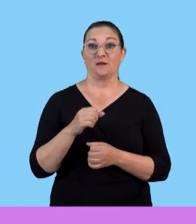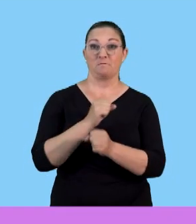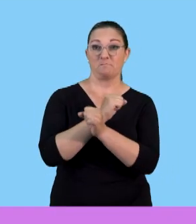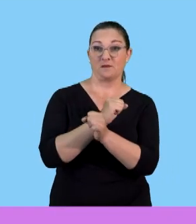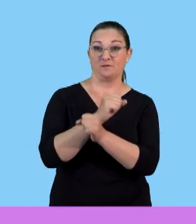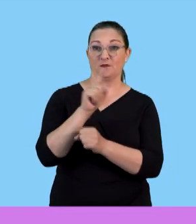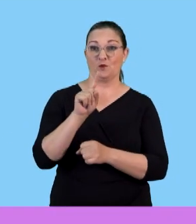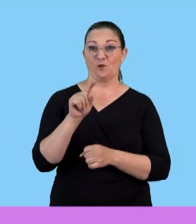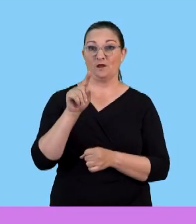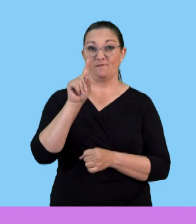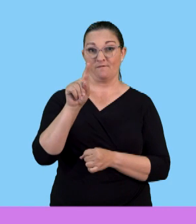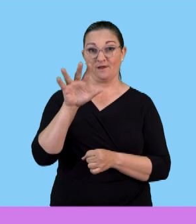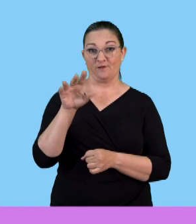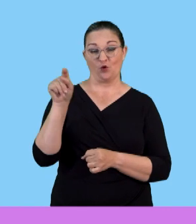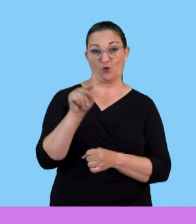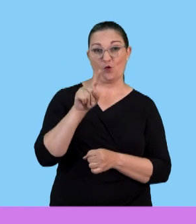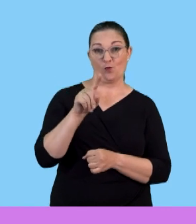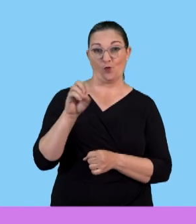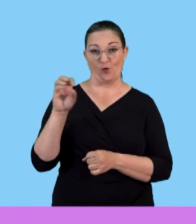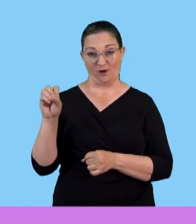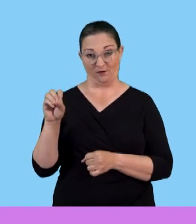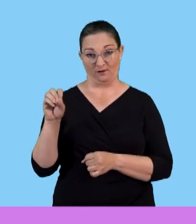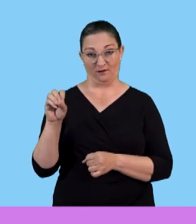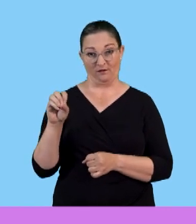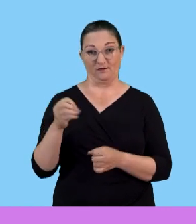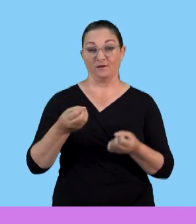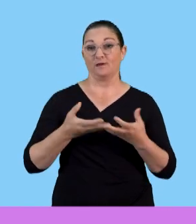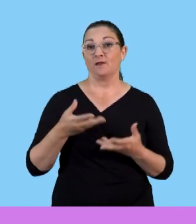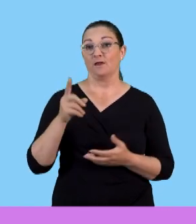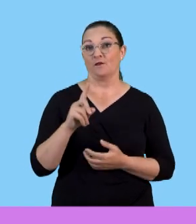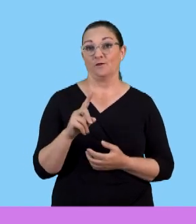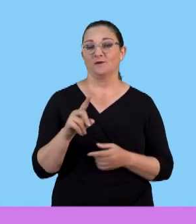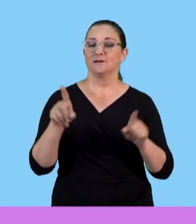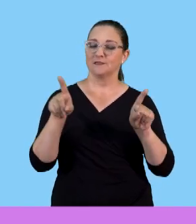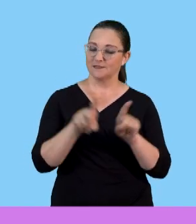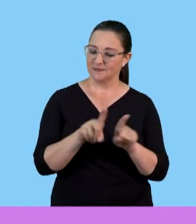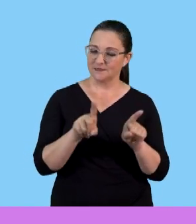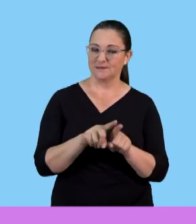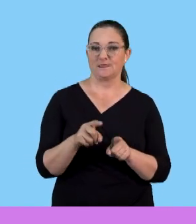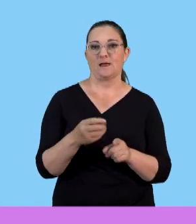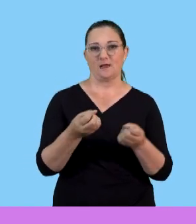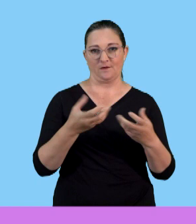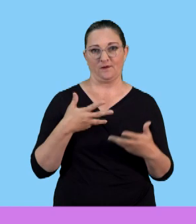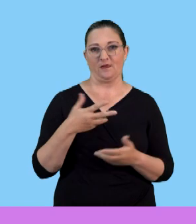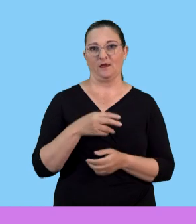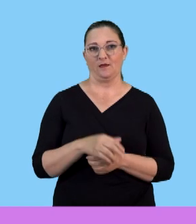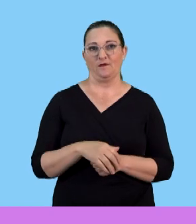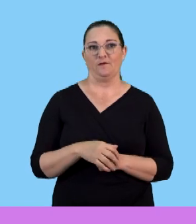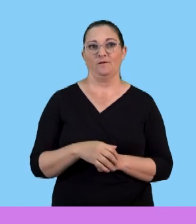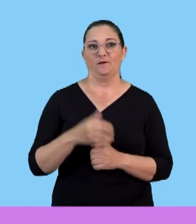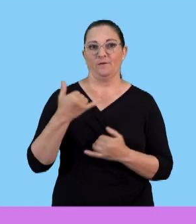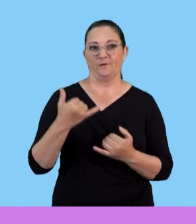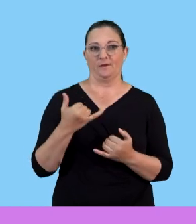say multiply by 15 over 100. So then it will give you the same amount, which is 58